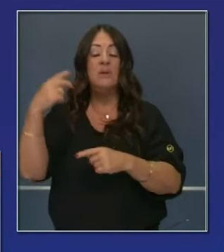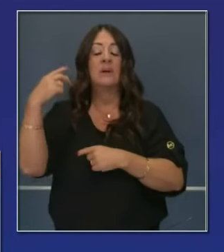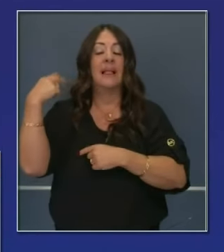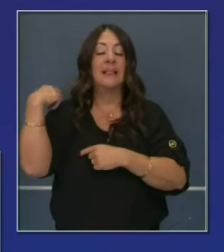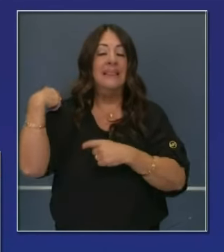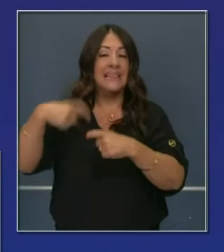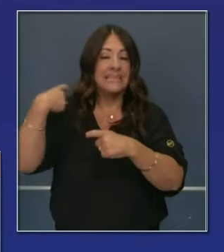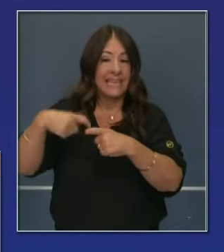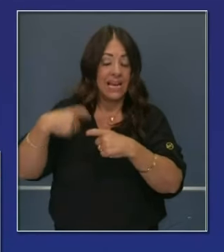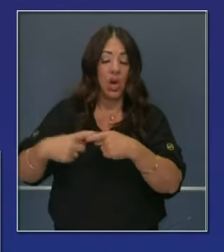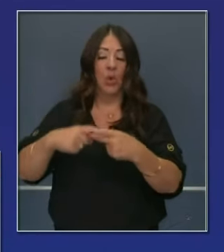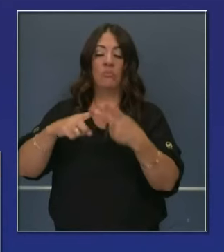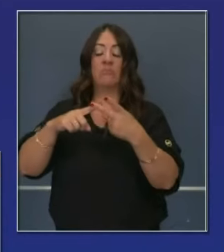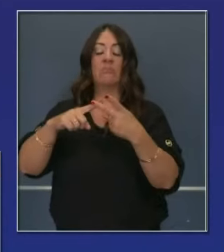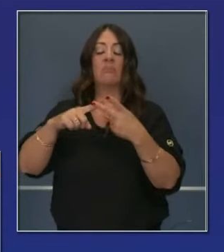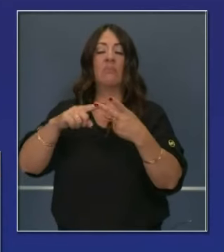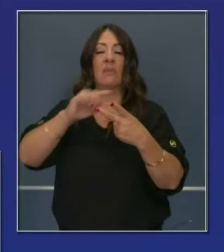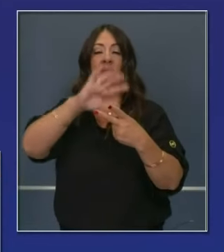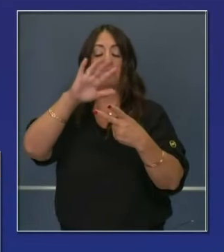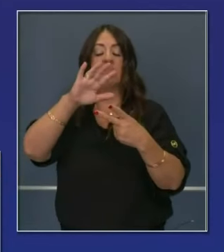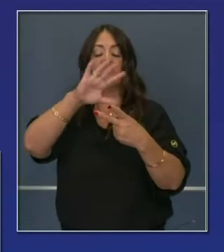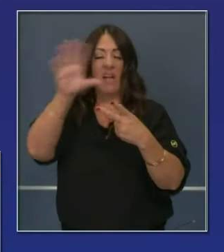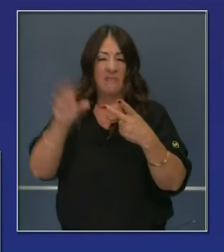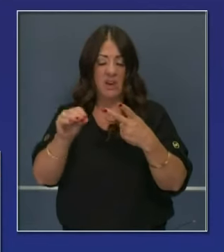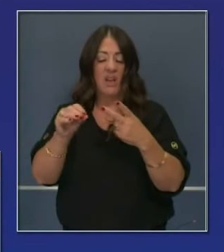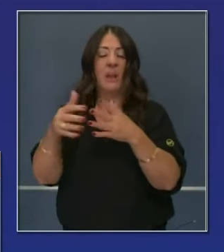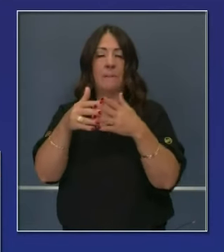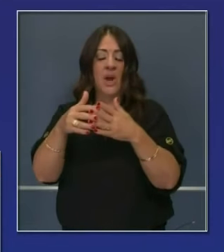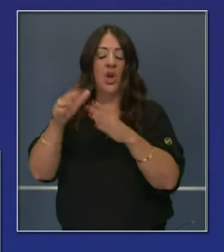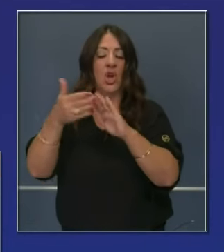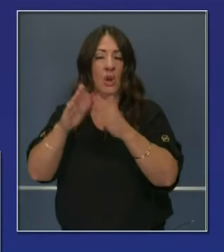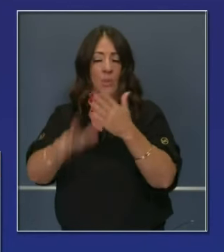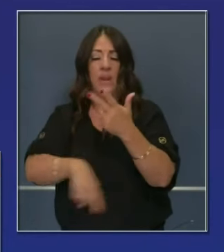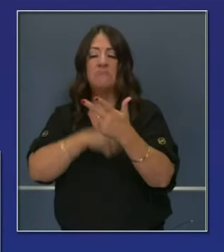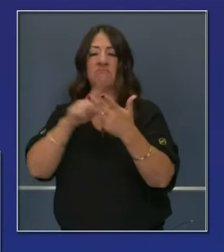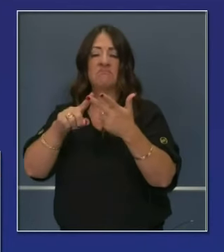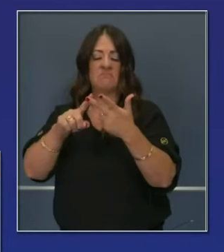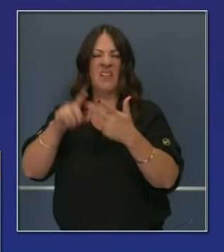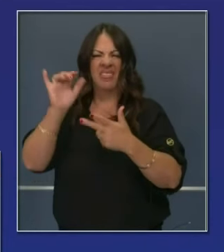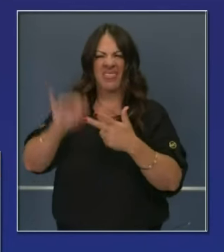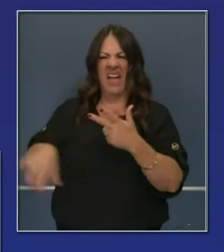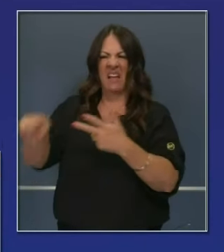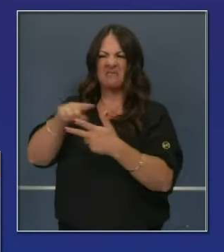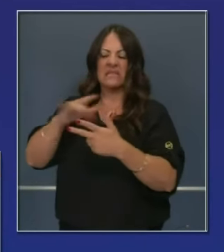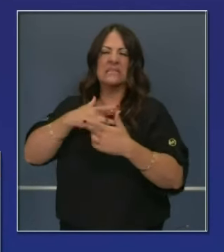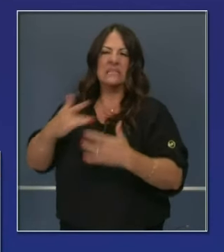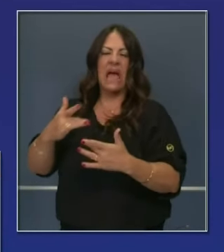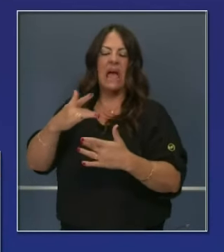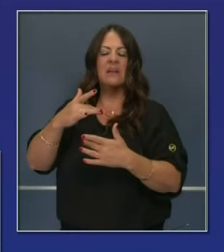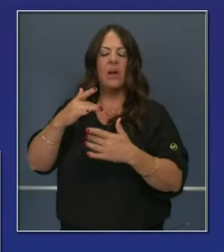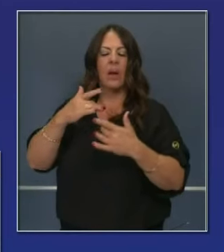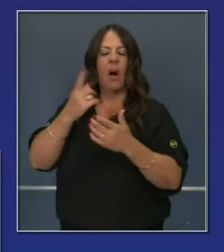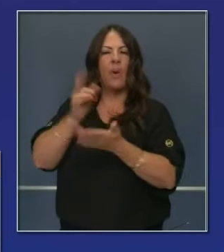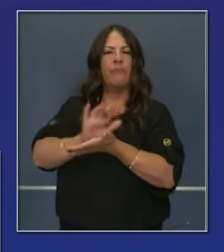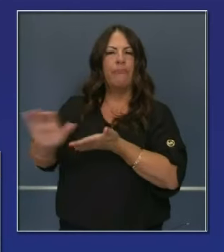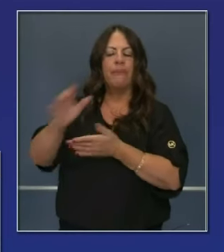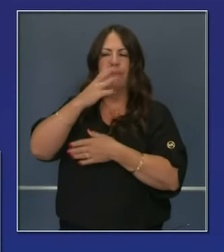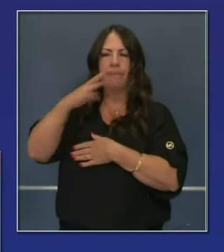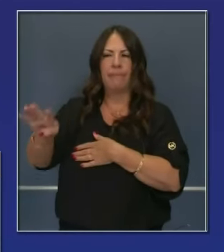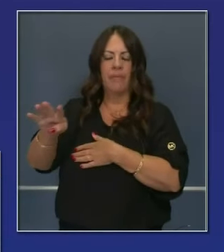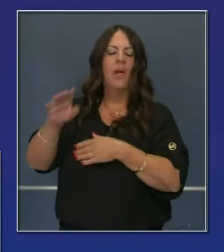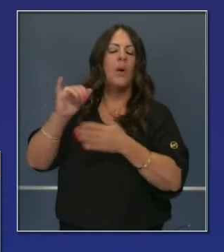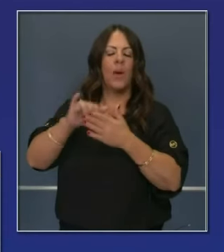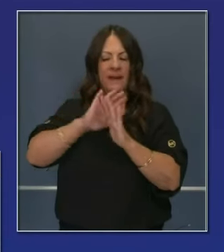and never do we forget our rural communities in the state that often are neglected as it relates to the distribution